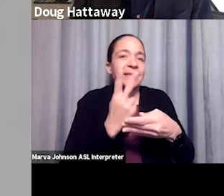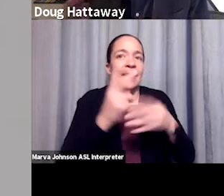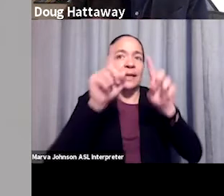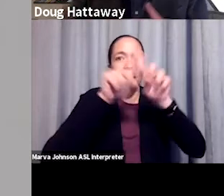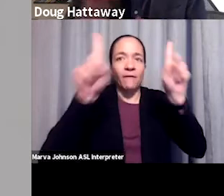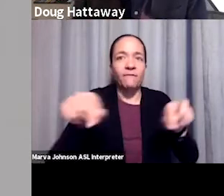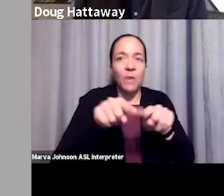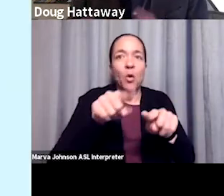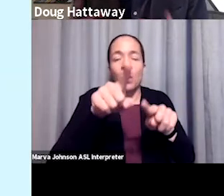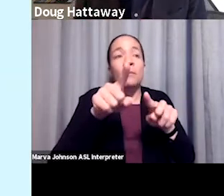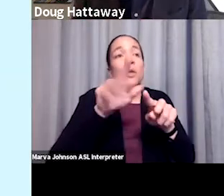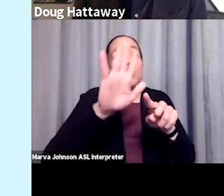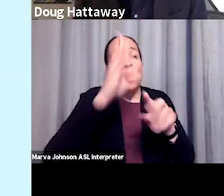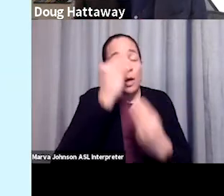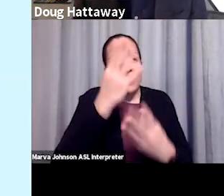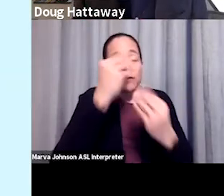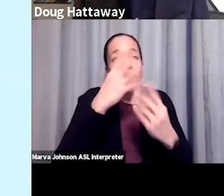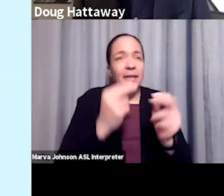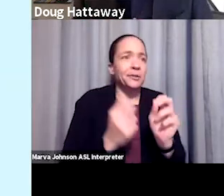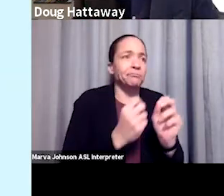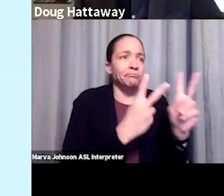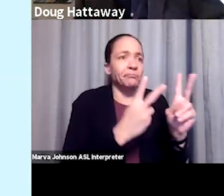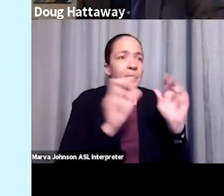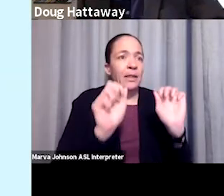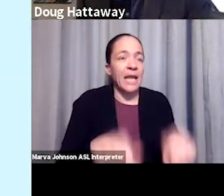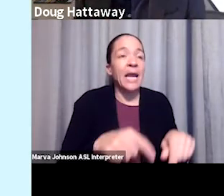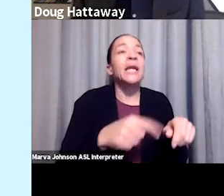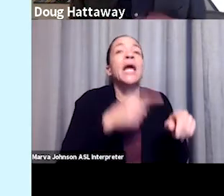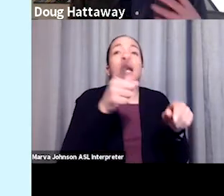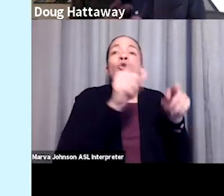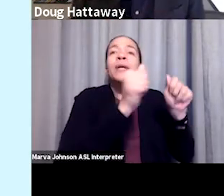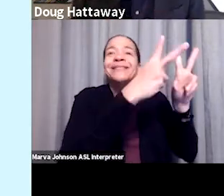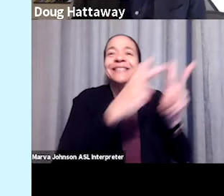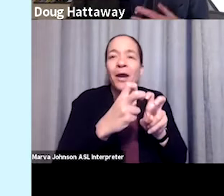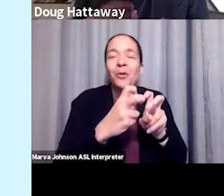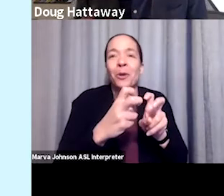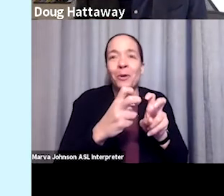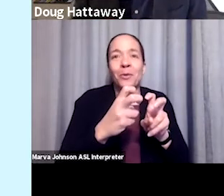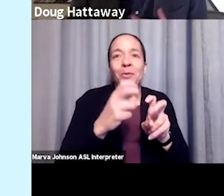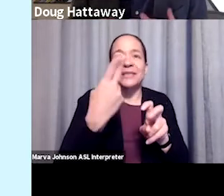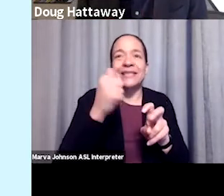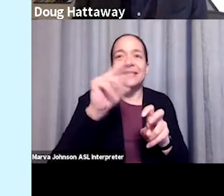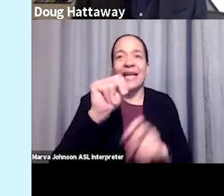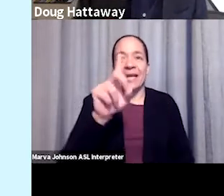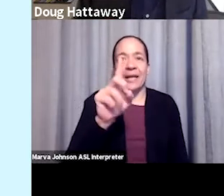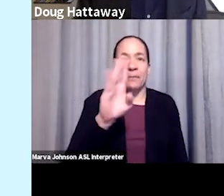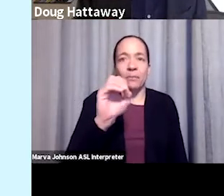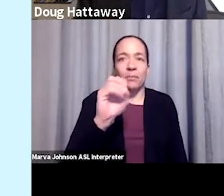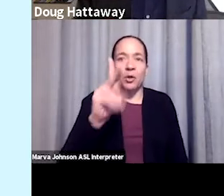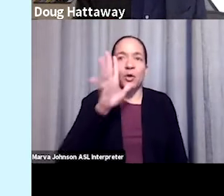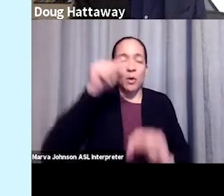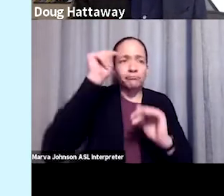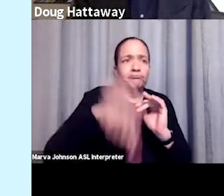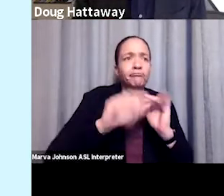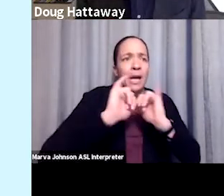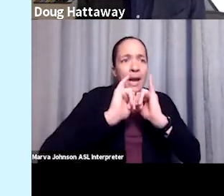information, which will allow you to download this handbook, which is going to go deeper into the science and into narrative and share insights